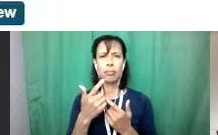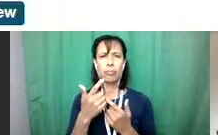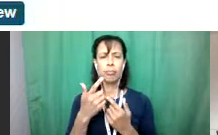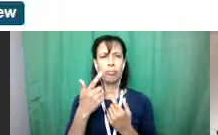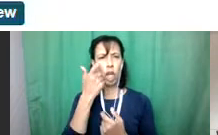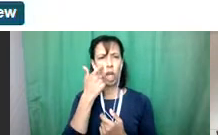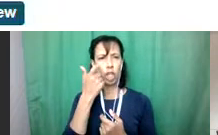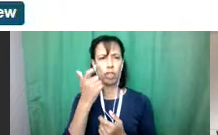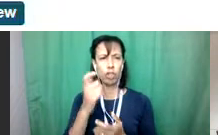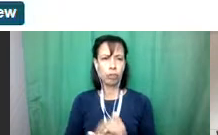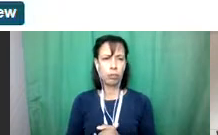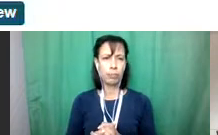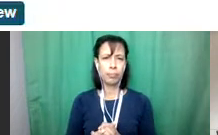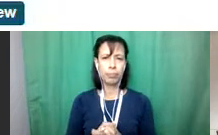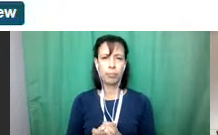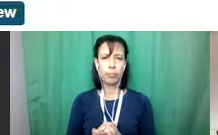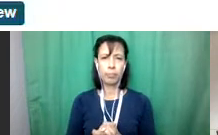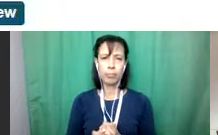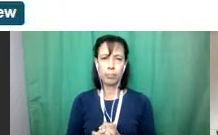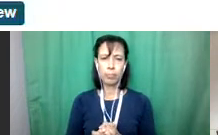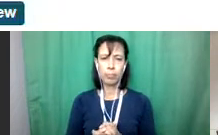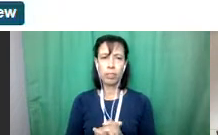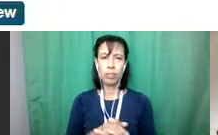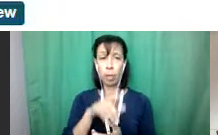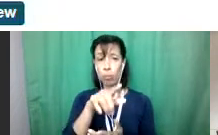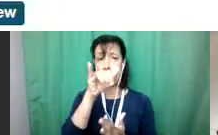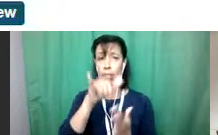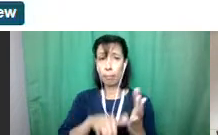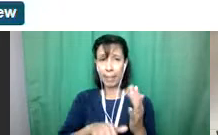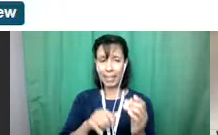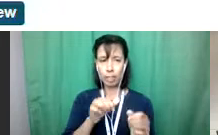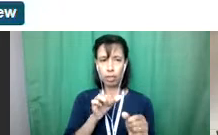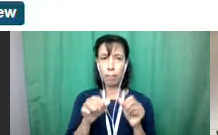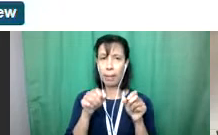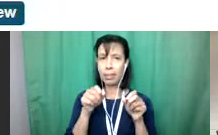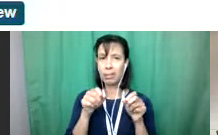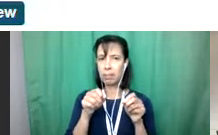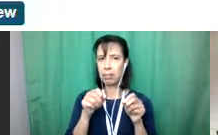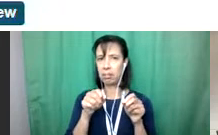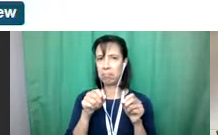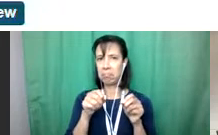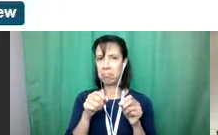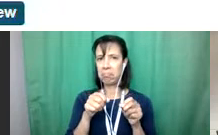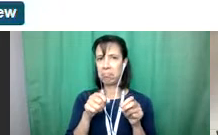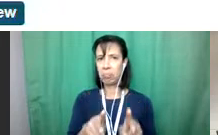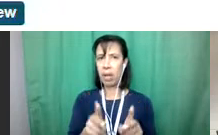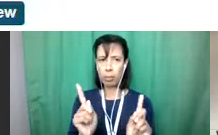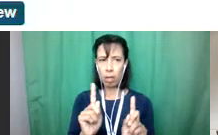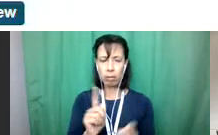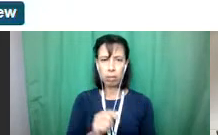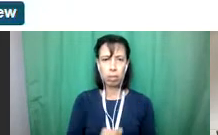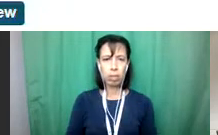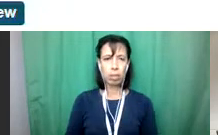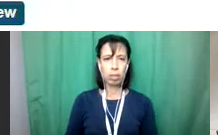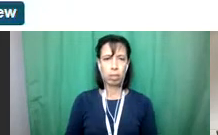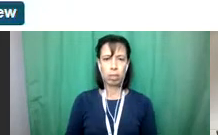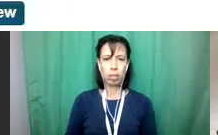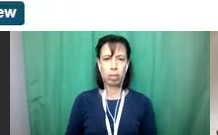The best thing for you to do once you get to this page is you go here, Education Research